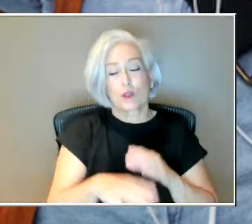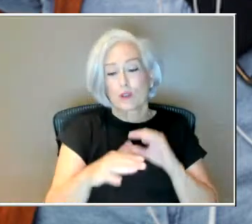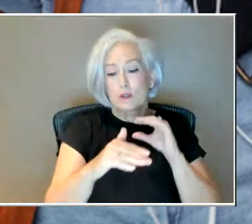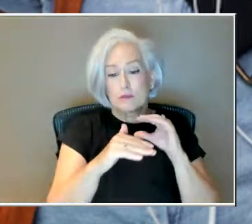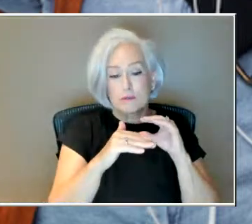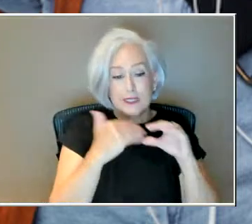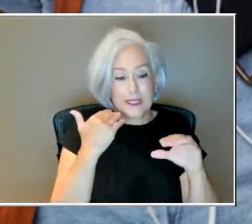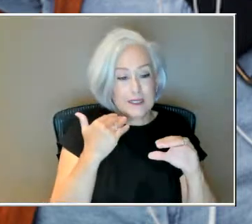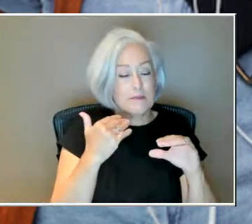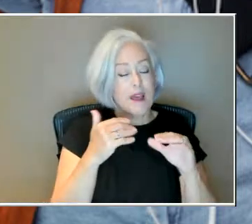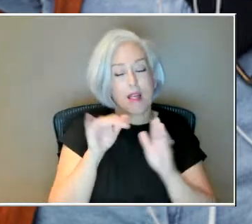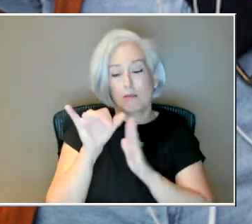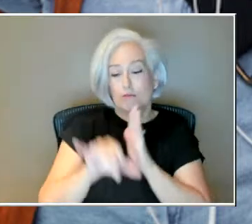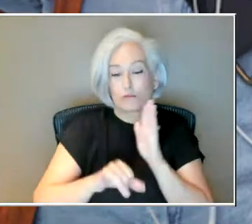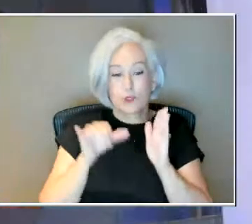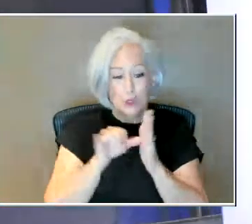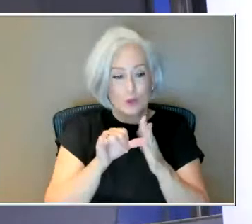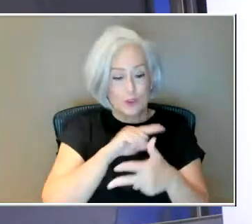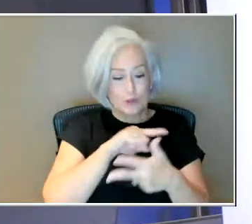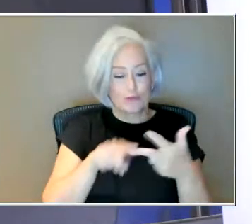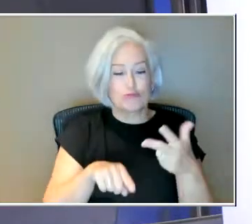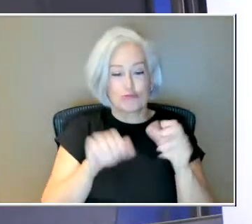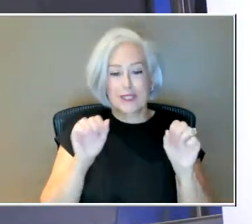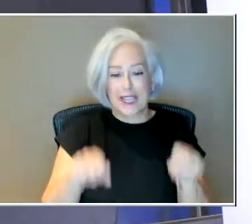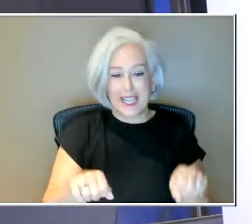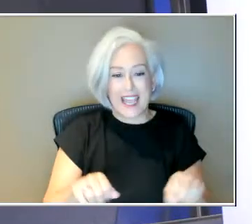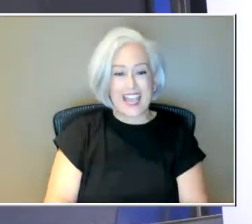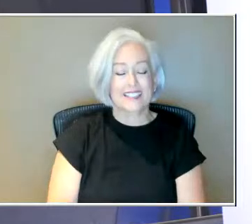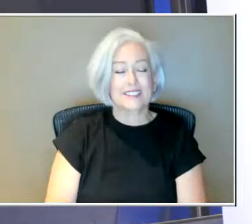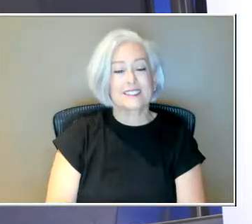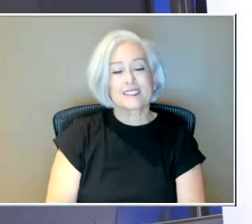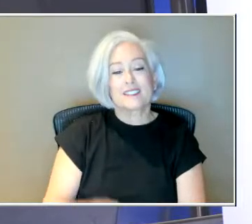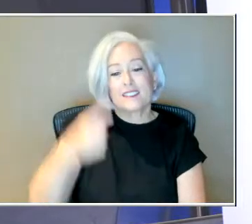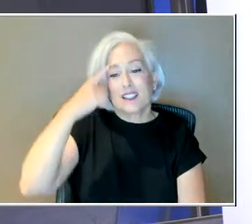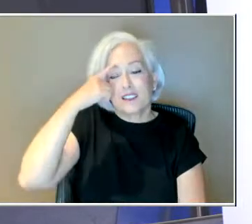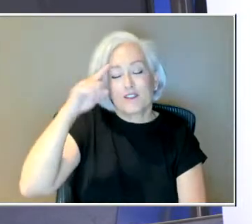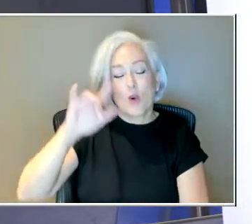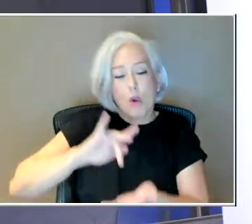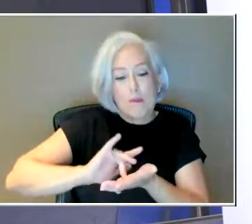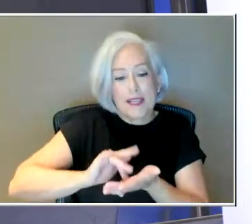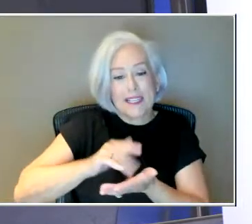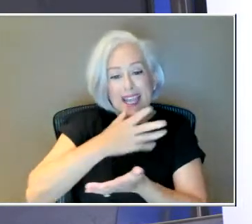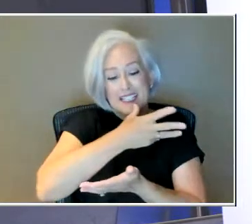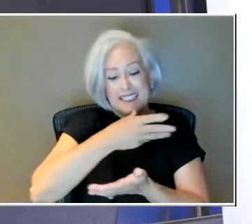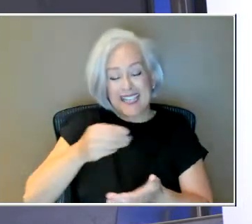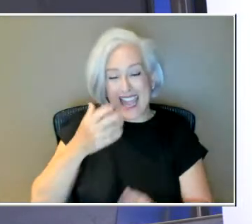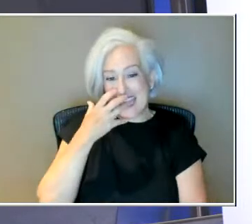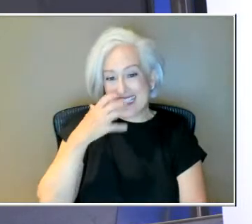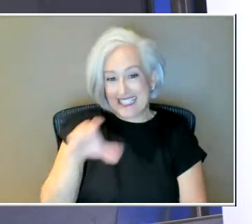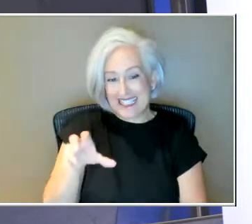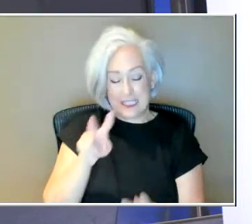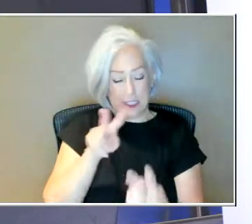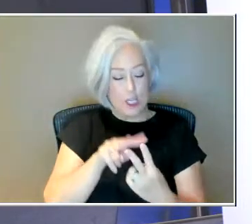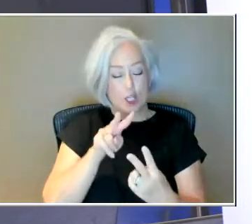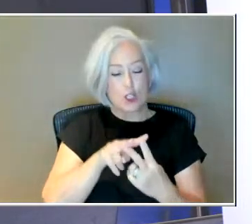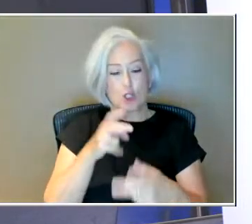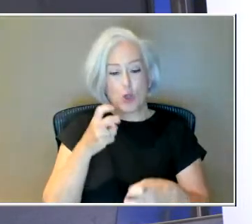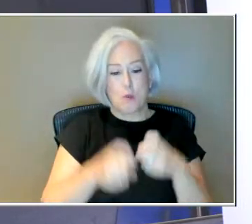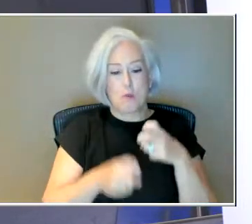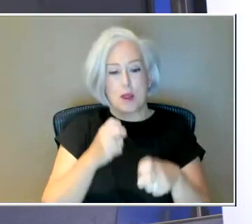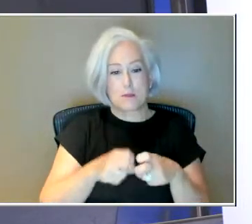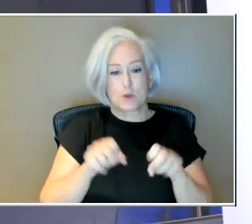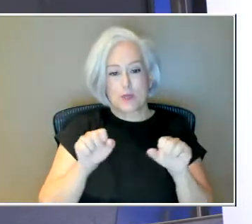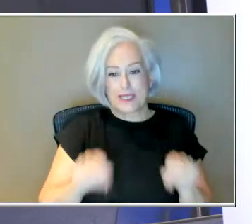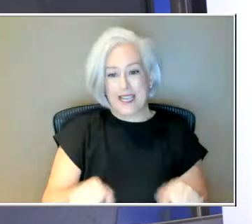right there on your screen. For medications and the heat, there are two problems that we need to talk about. One's pretty